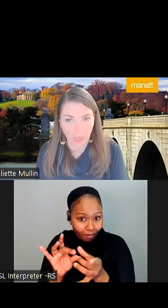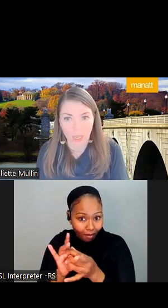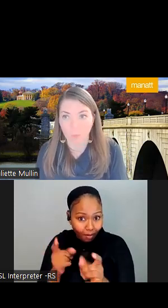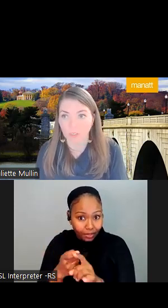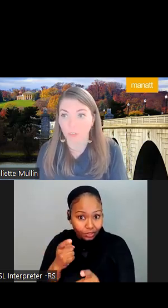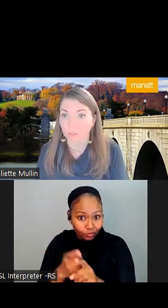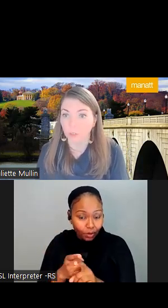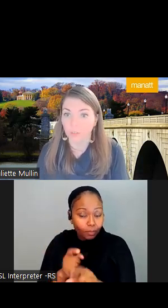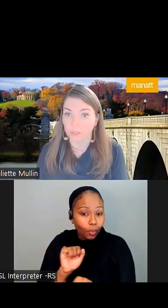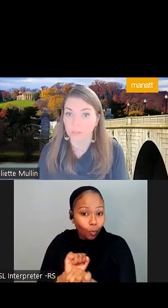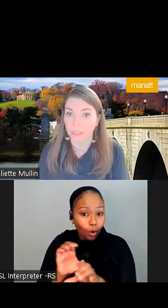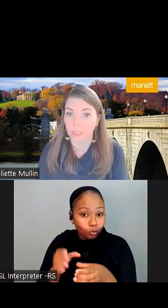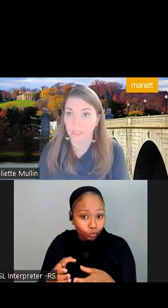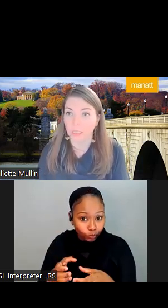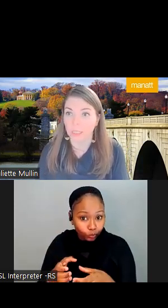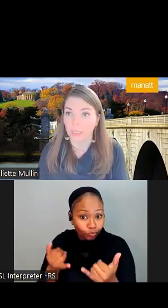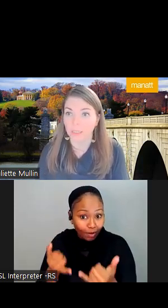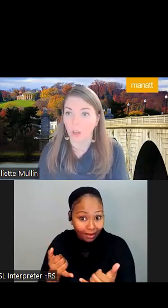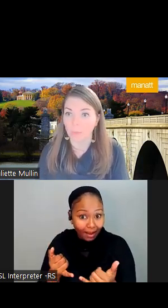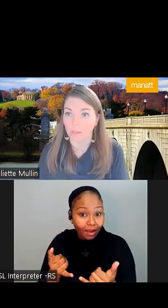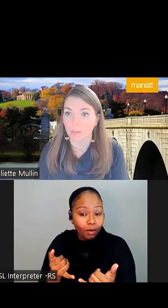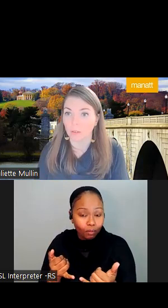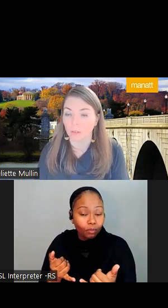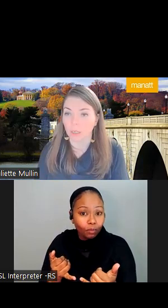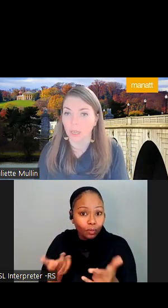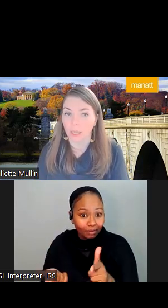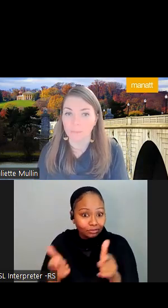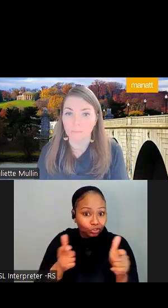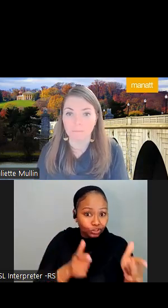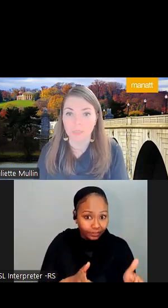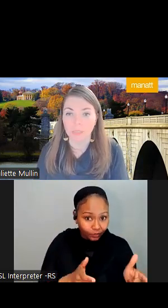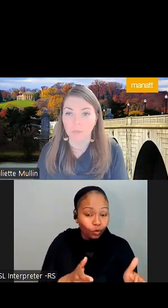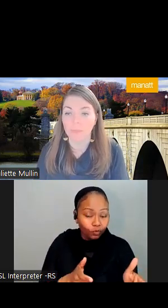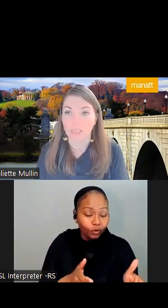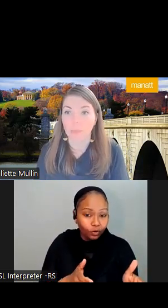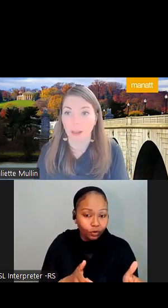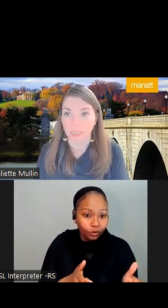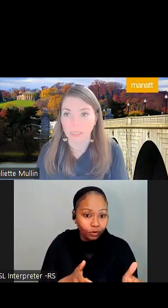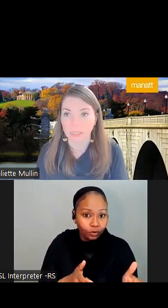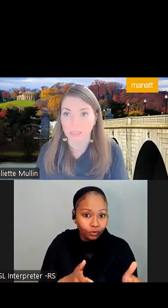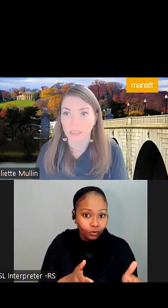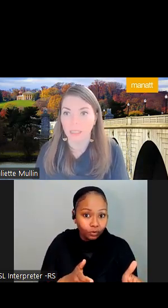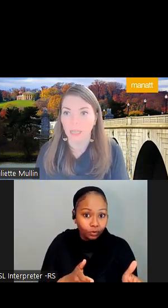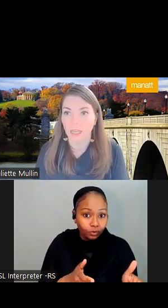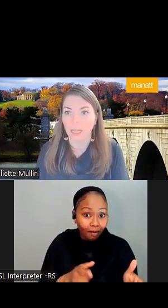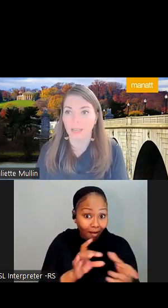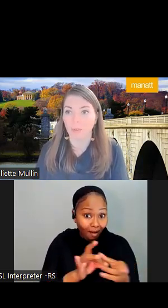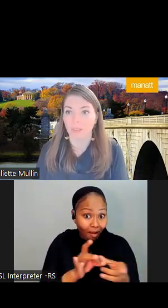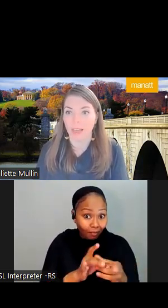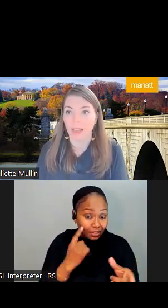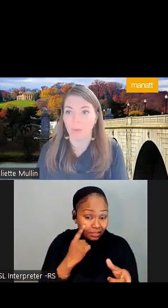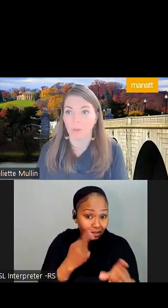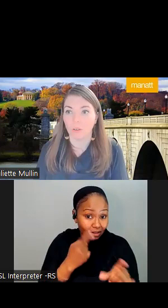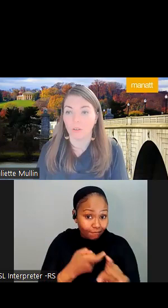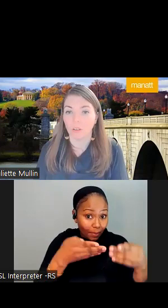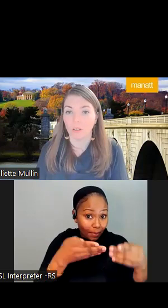meeting, we can shift over to taking any comments or from the public.